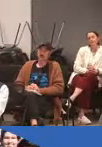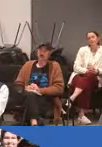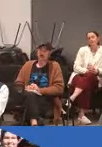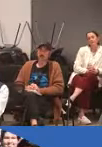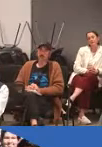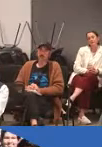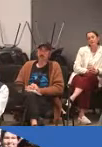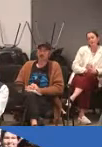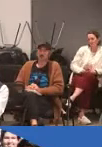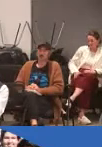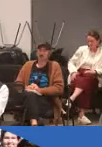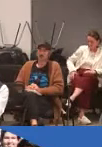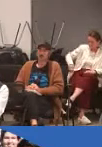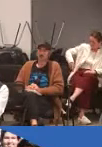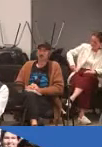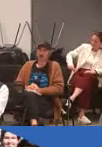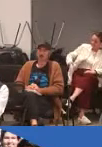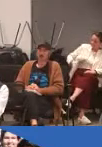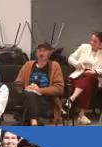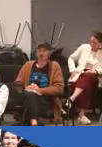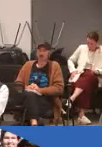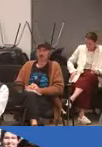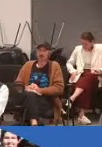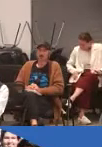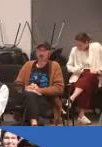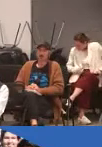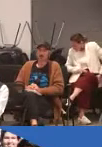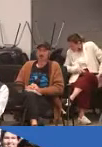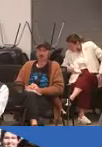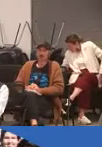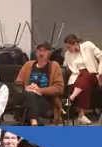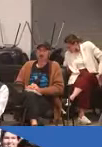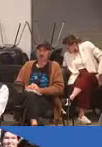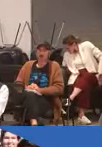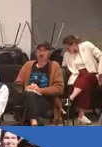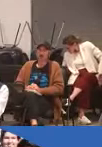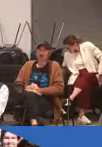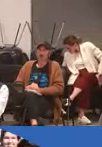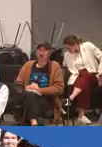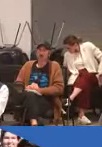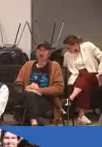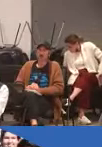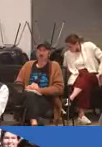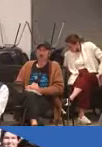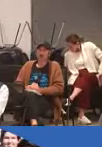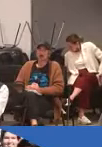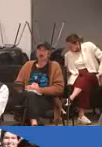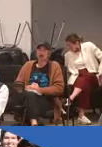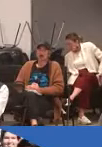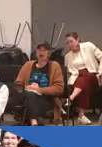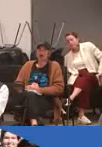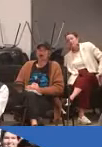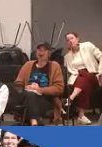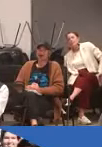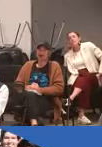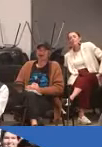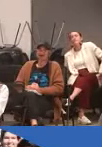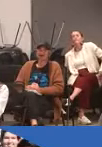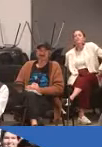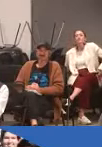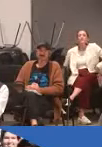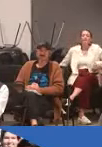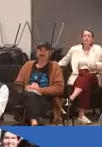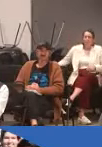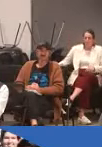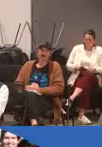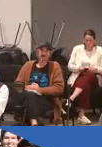tutoring, twice yearly field trips at least, such as our recent school-wide trip to UC Berkeley and Exploratorium, which Amy